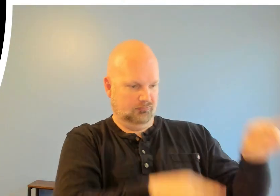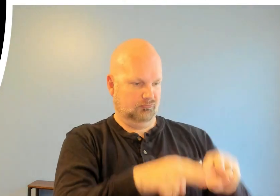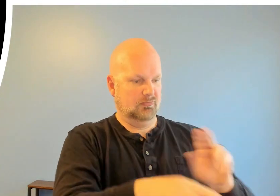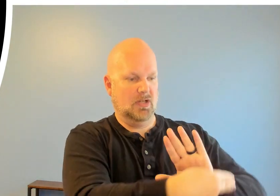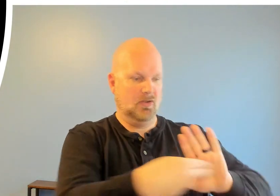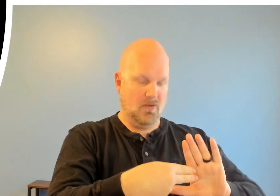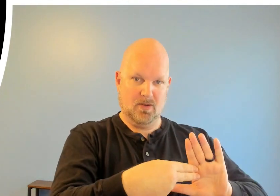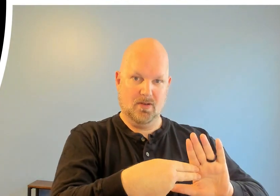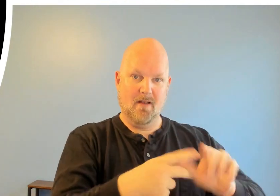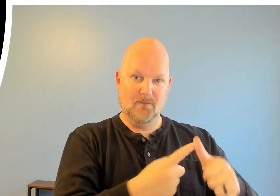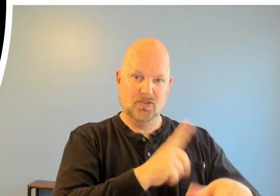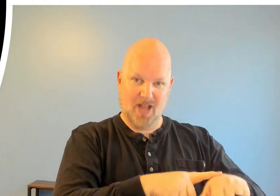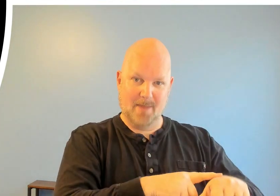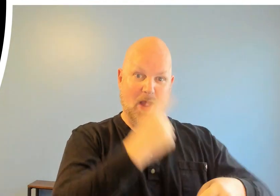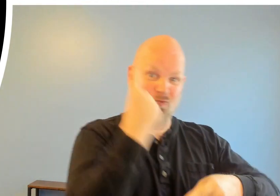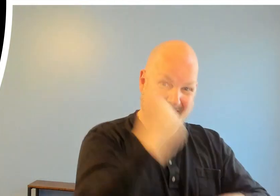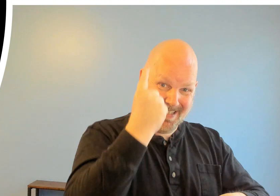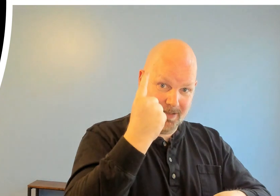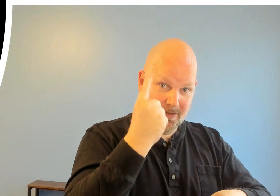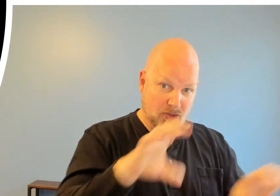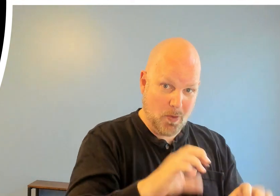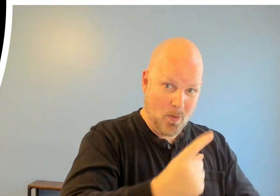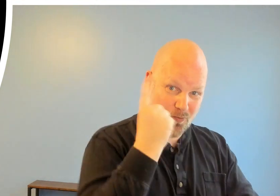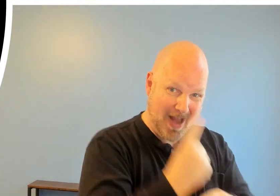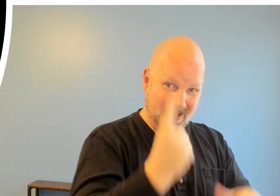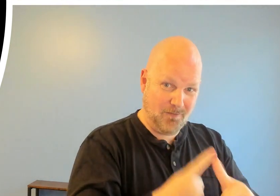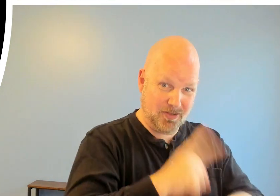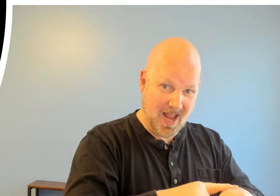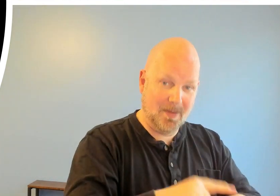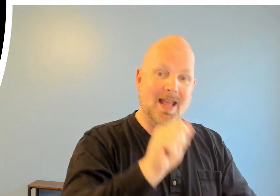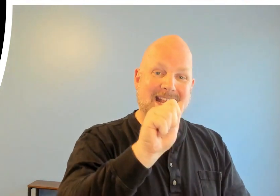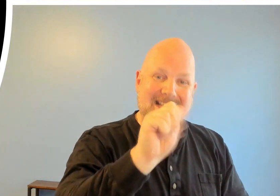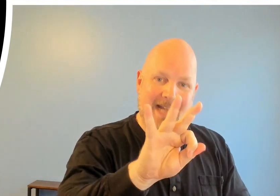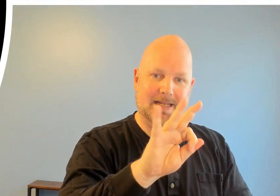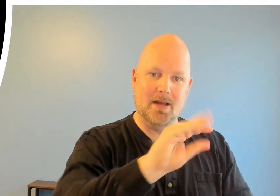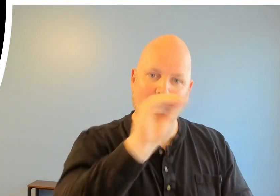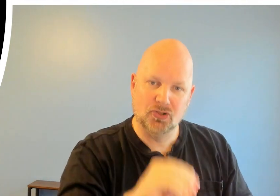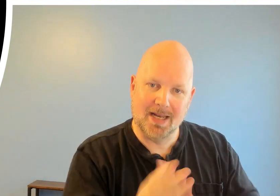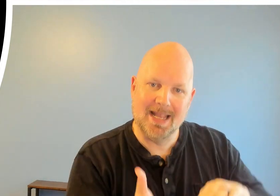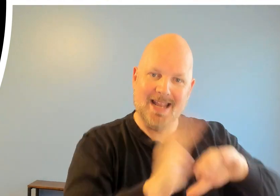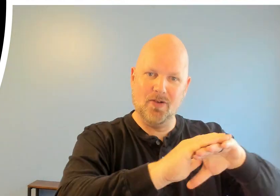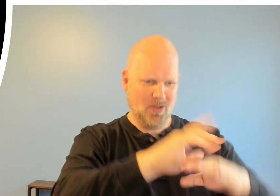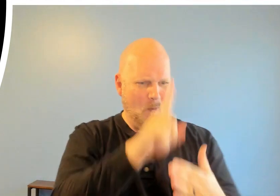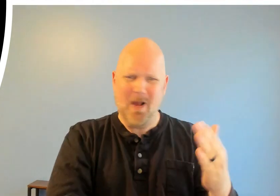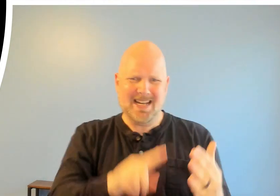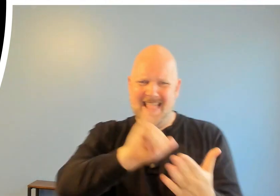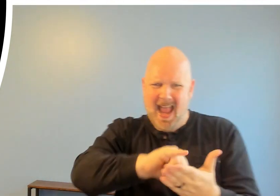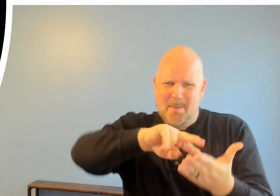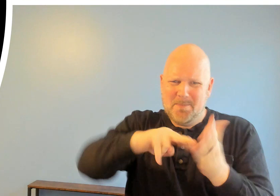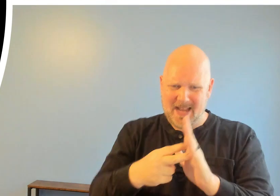time. That's fascinating. That's absolutely fascinating. So how does that come about? What is this